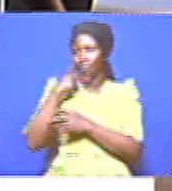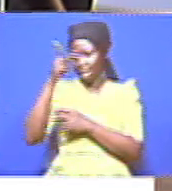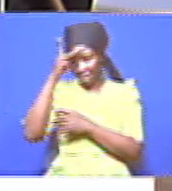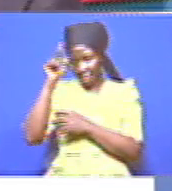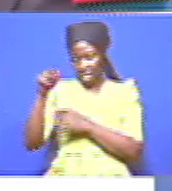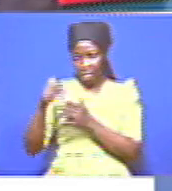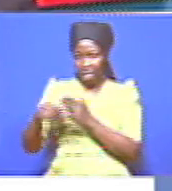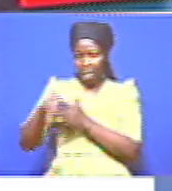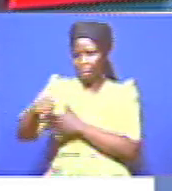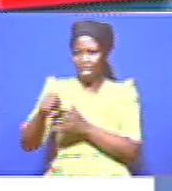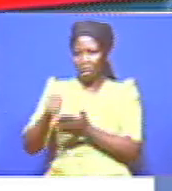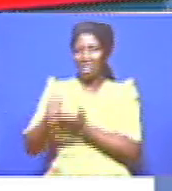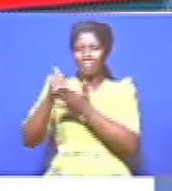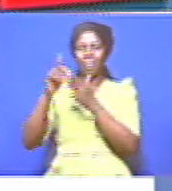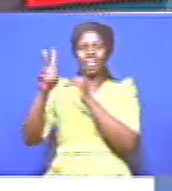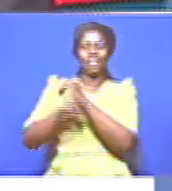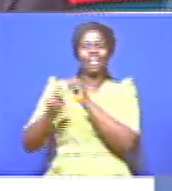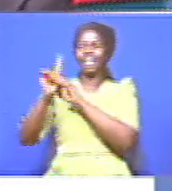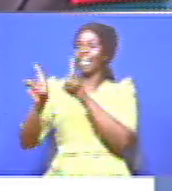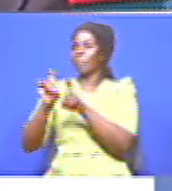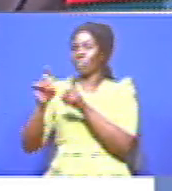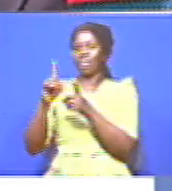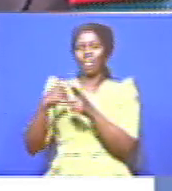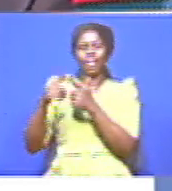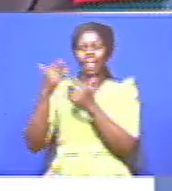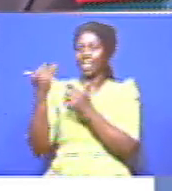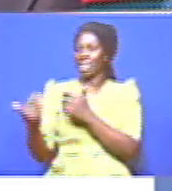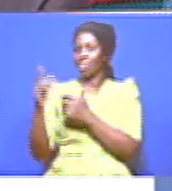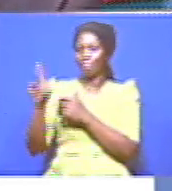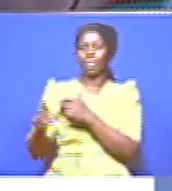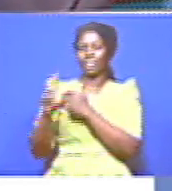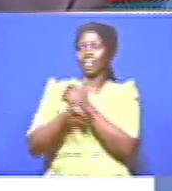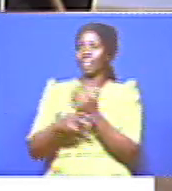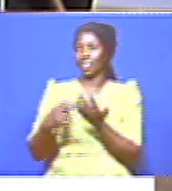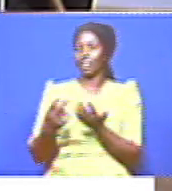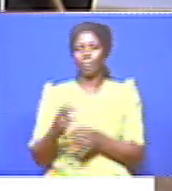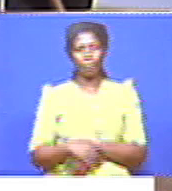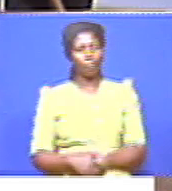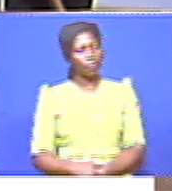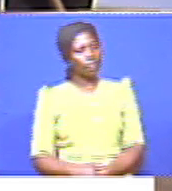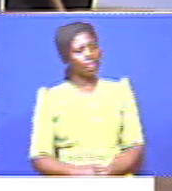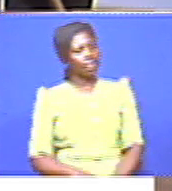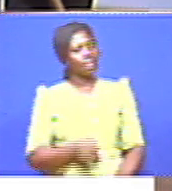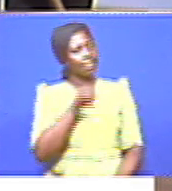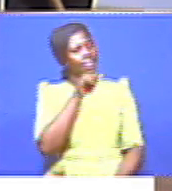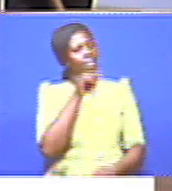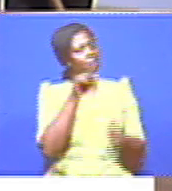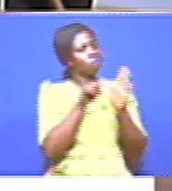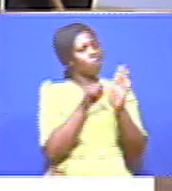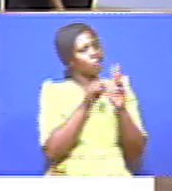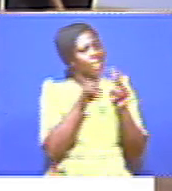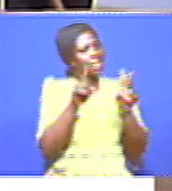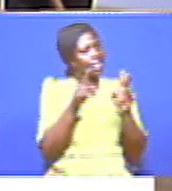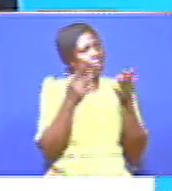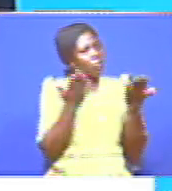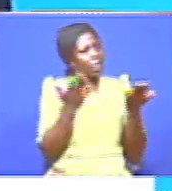stealing, mm-hmm. then what will make the child know what to do? This is the ethical aspect which we're missing. But Dr. Maalim, where did the rain start beating us, so to speak? I